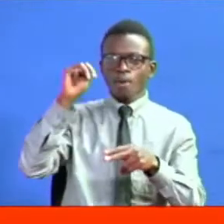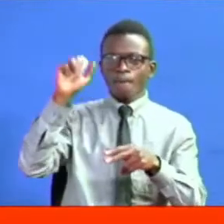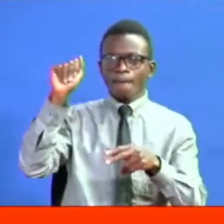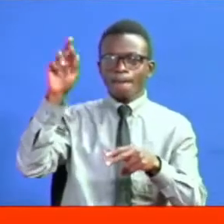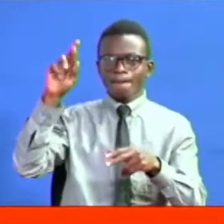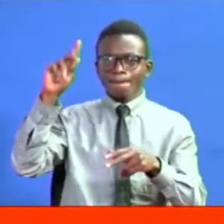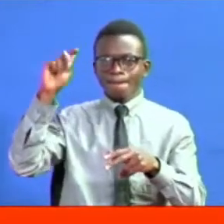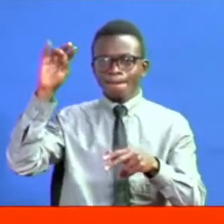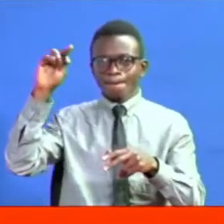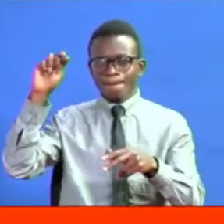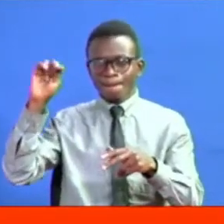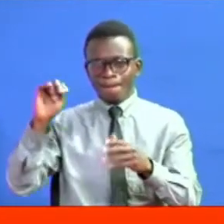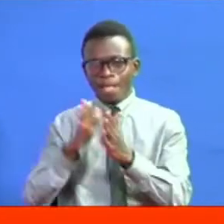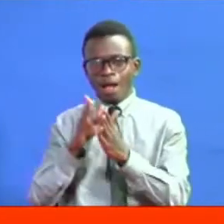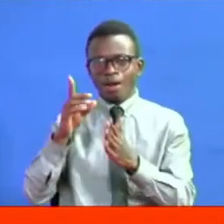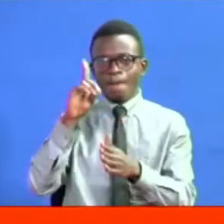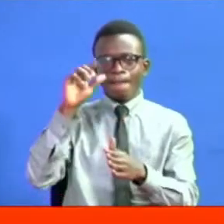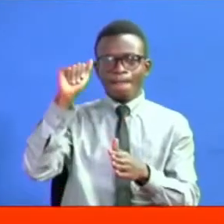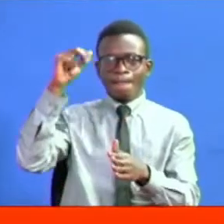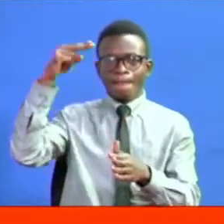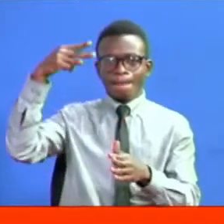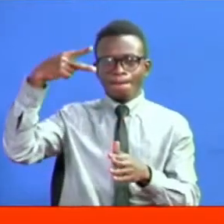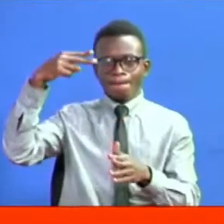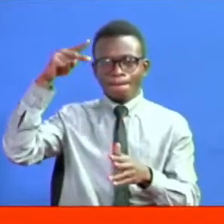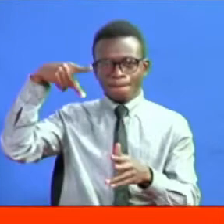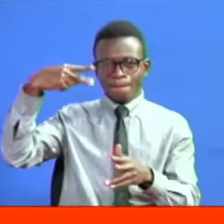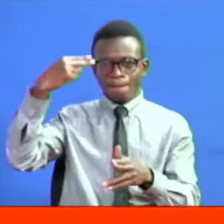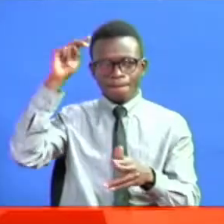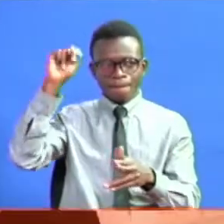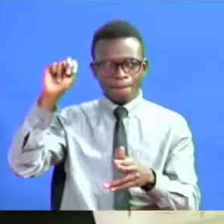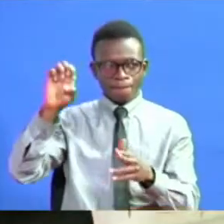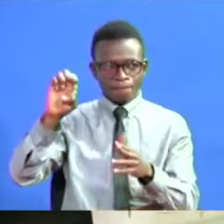Mate. And I'm Daphne Orina. Keep warm and have a good night.